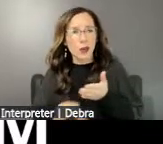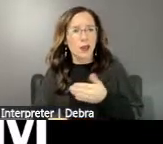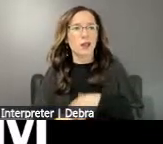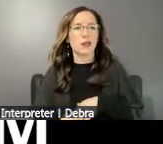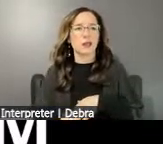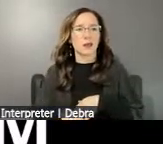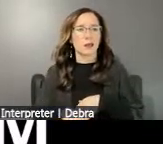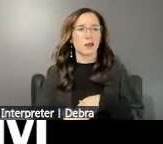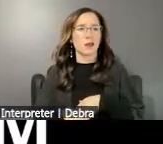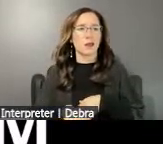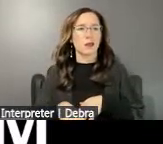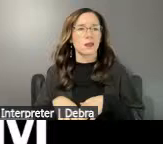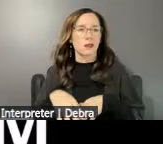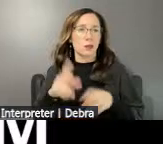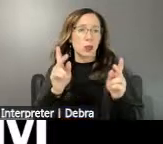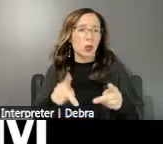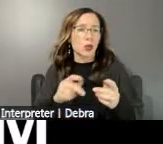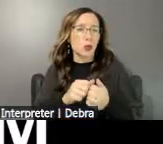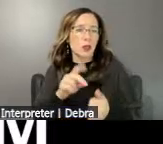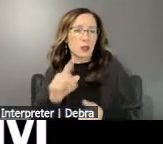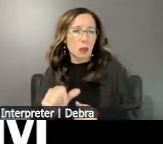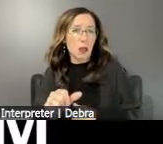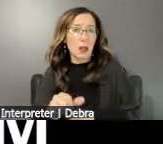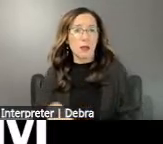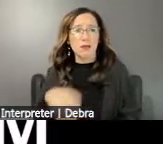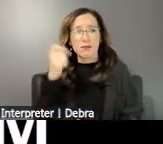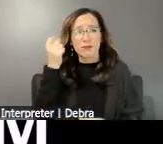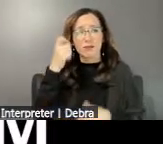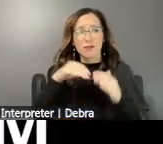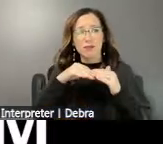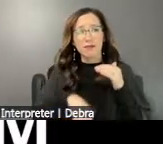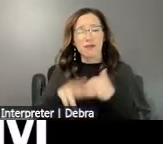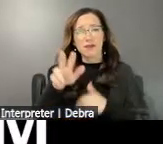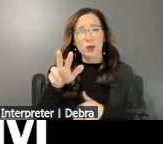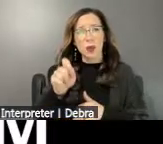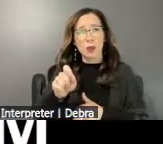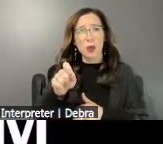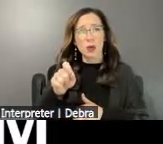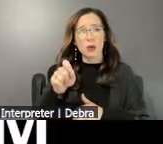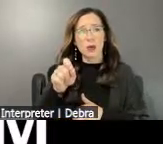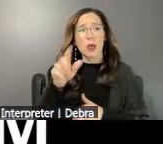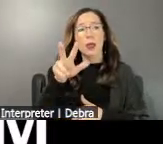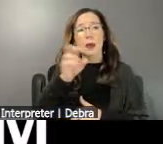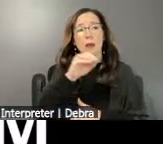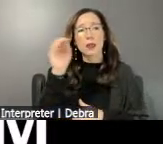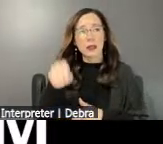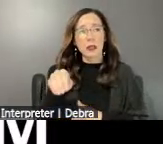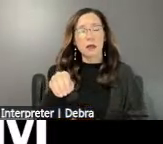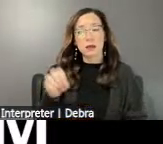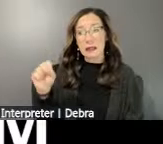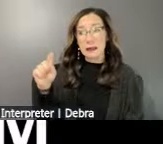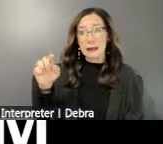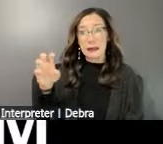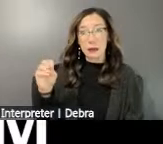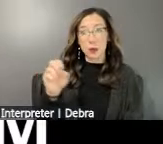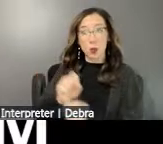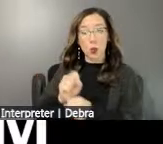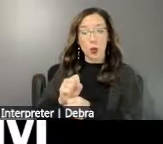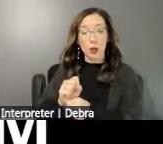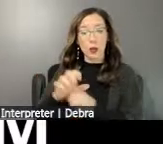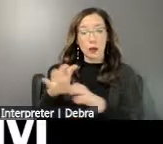than 3% of the US STEM, STEM workforce reports having a